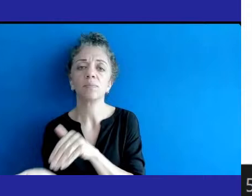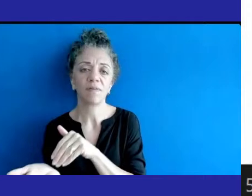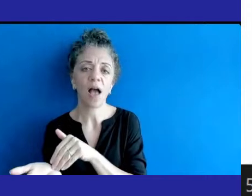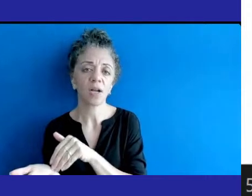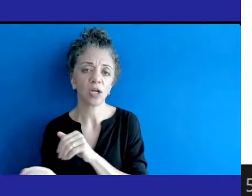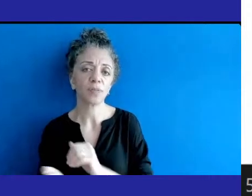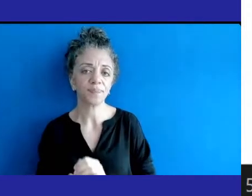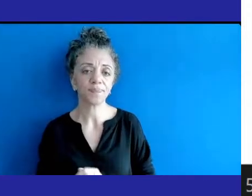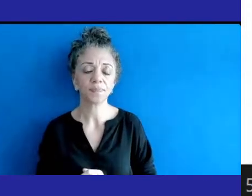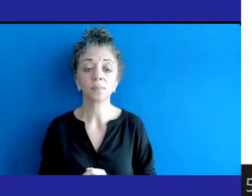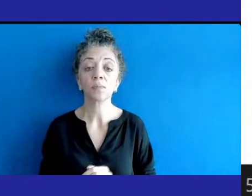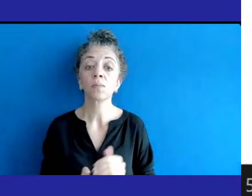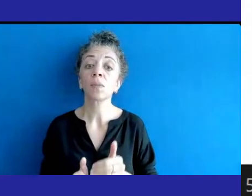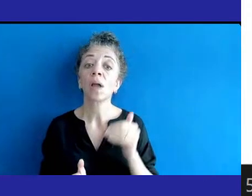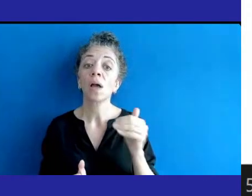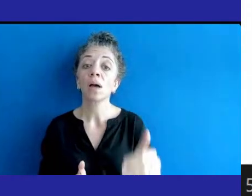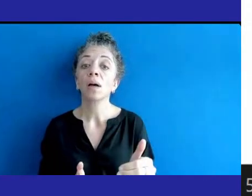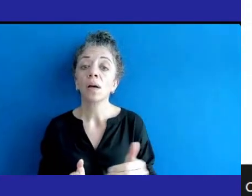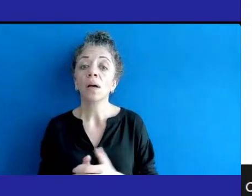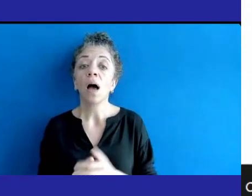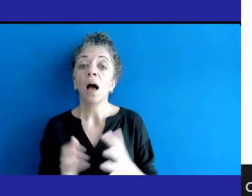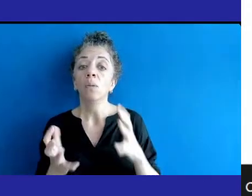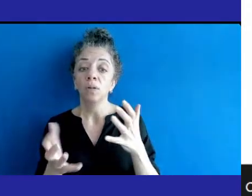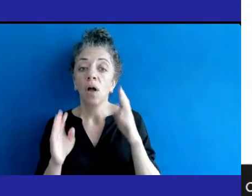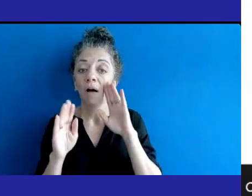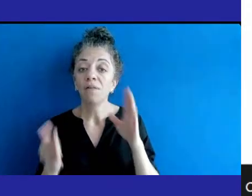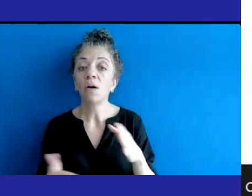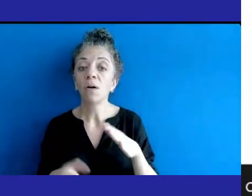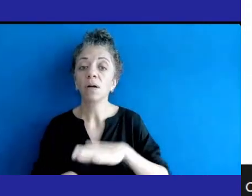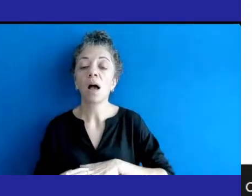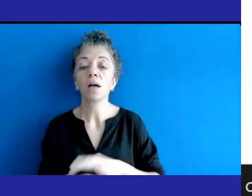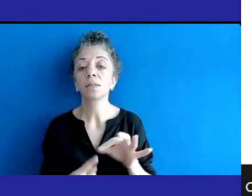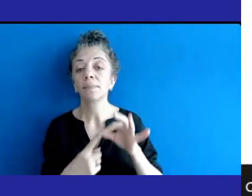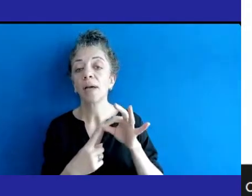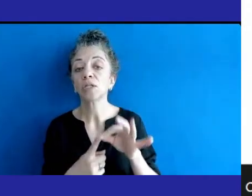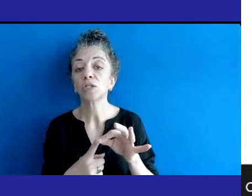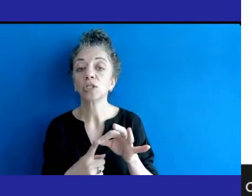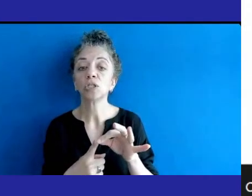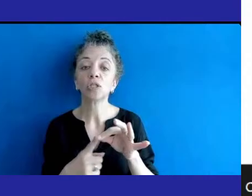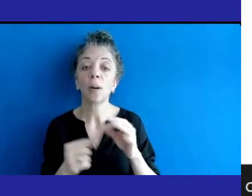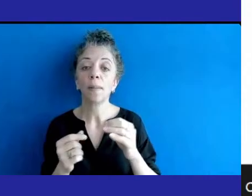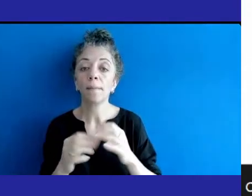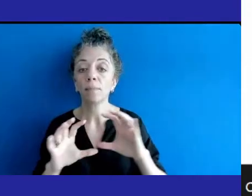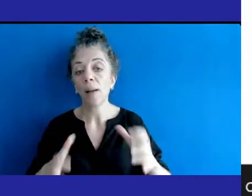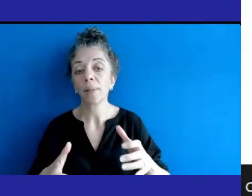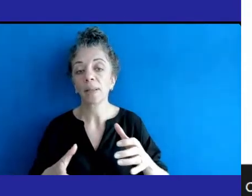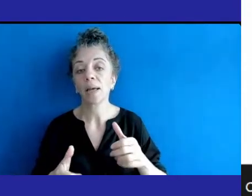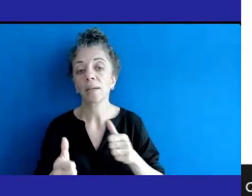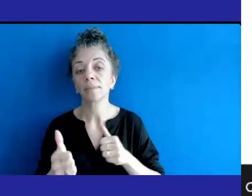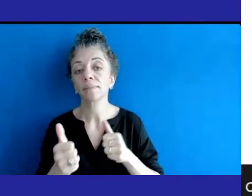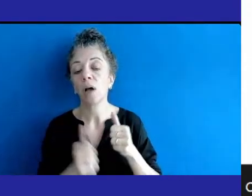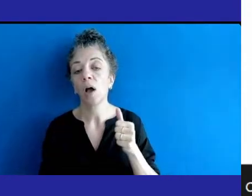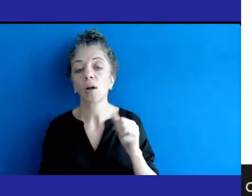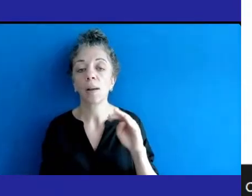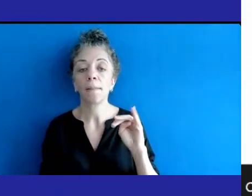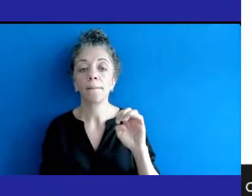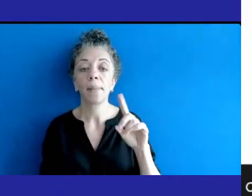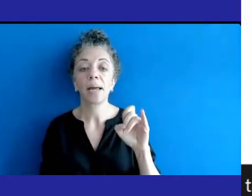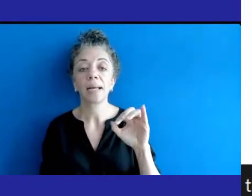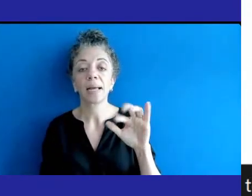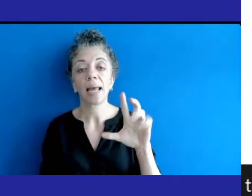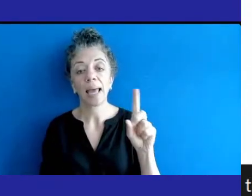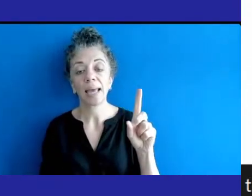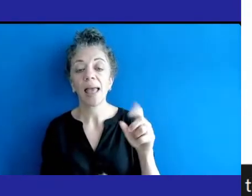Next, want to focus on another special population in Medicaid, the health and recovery plan population. These are